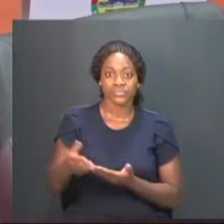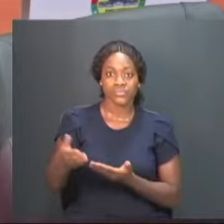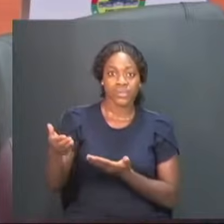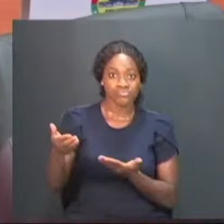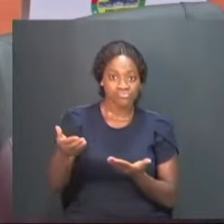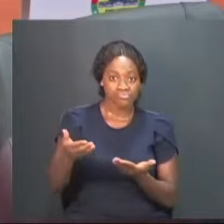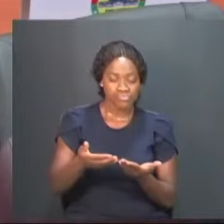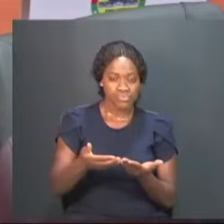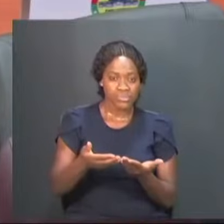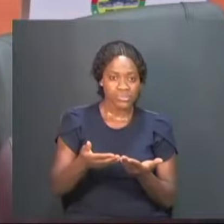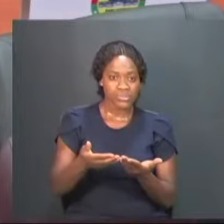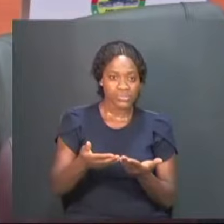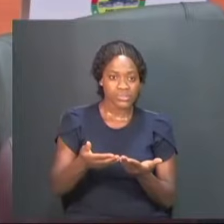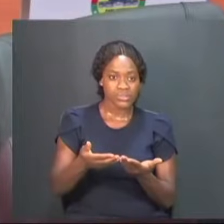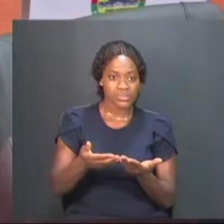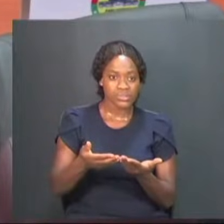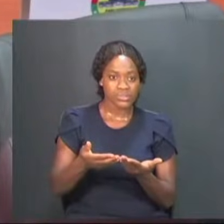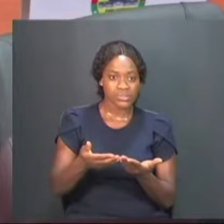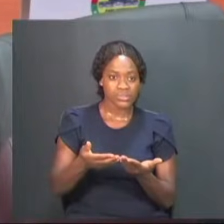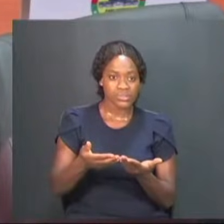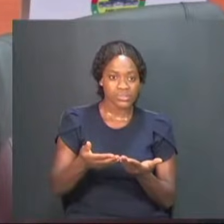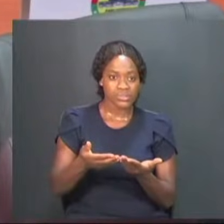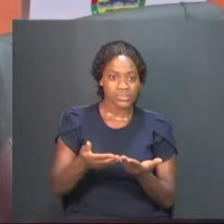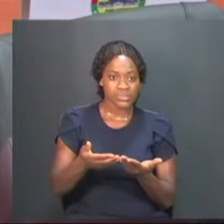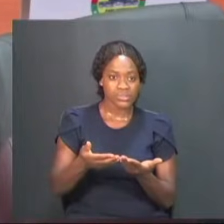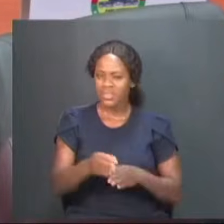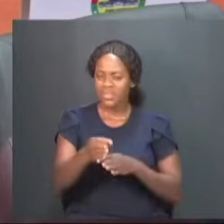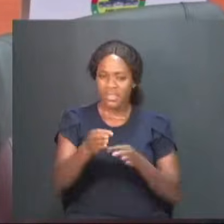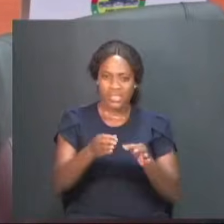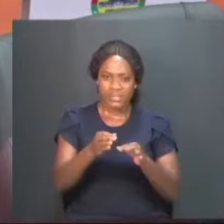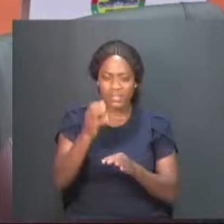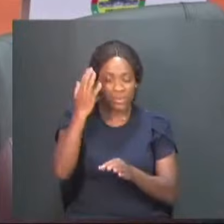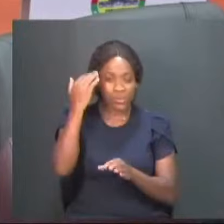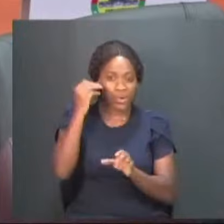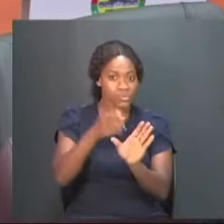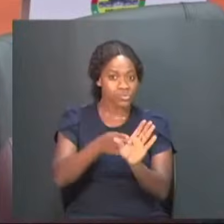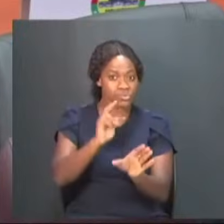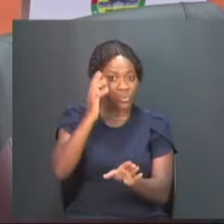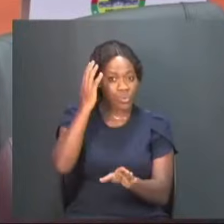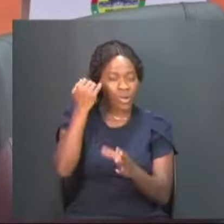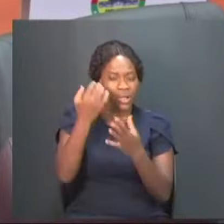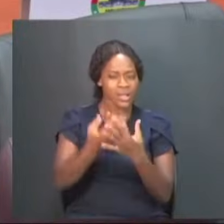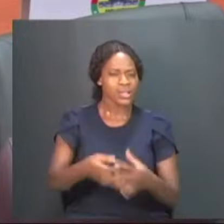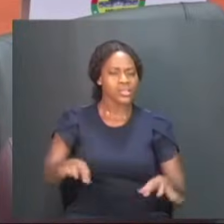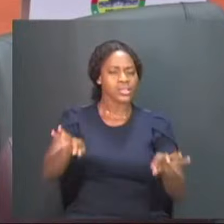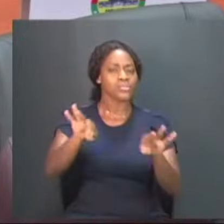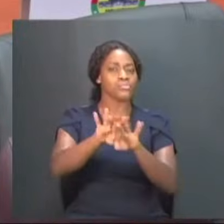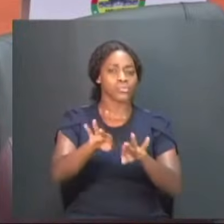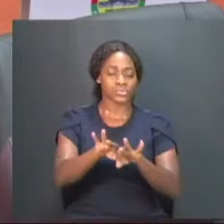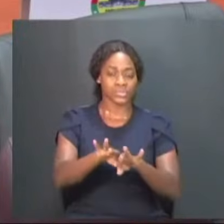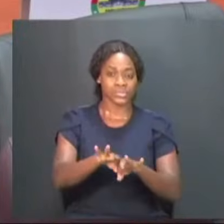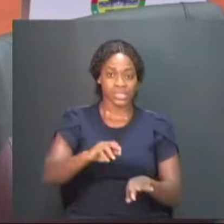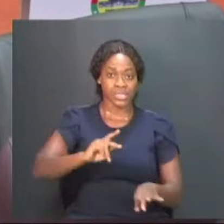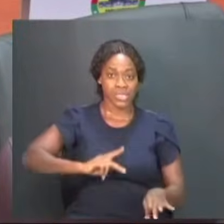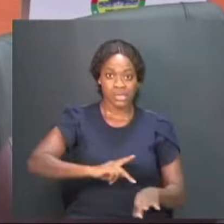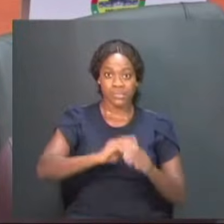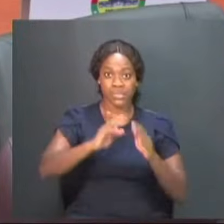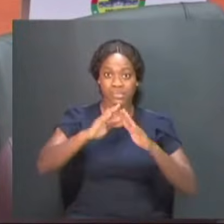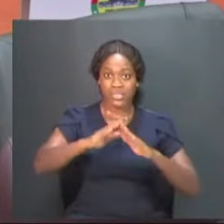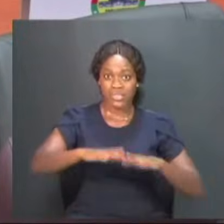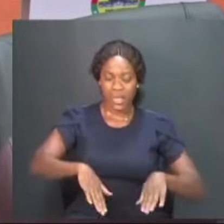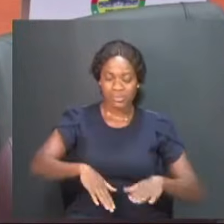well-written statement with regards to this withdrawal, because it's very important. This House passed a